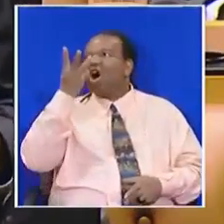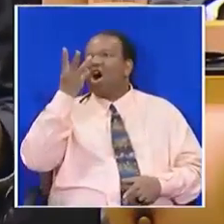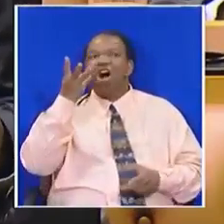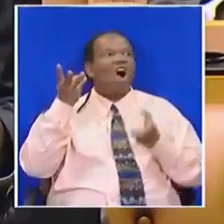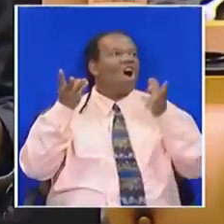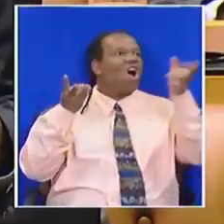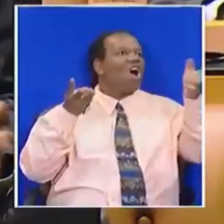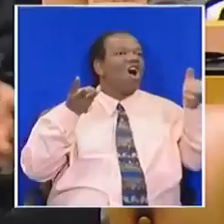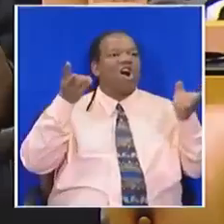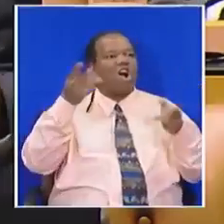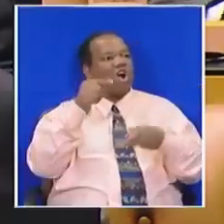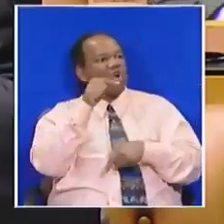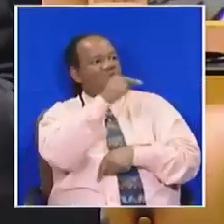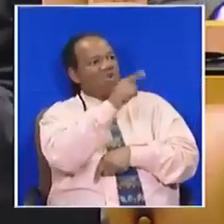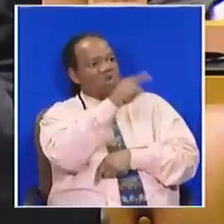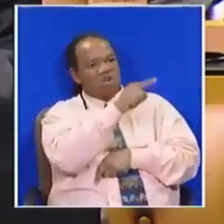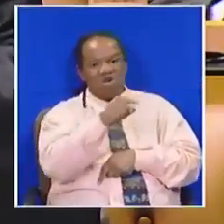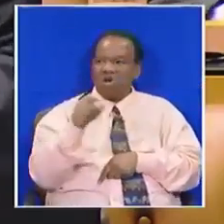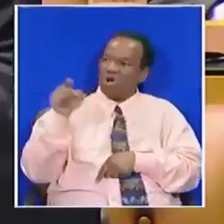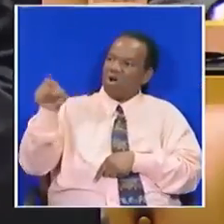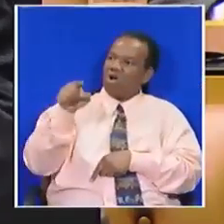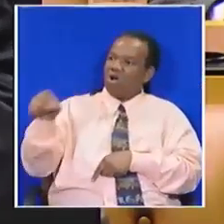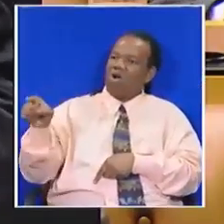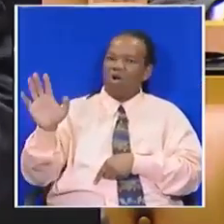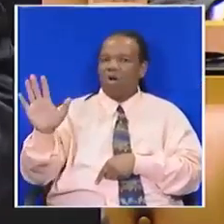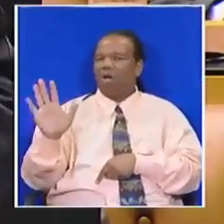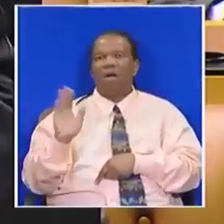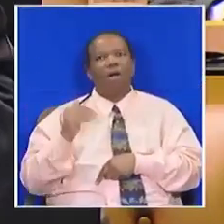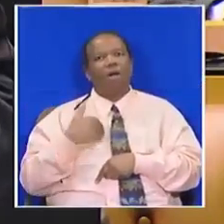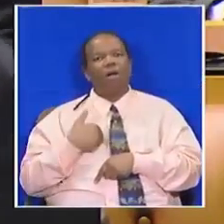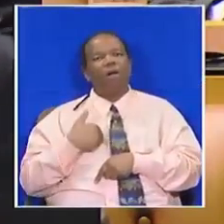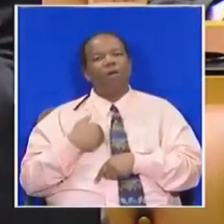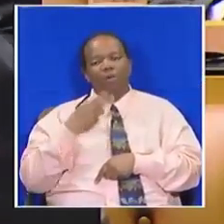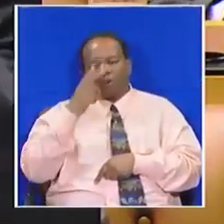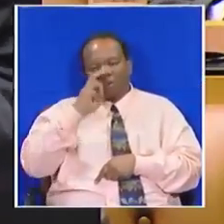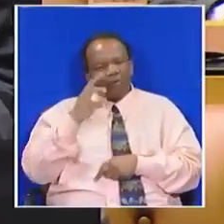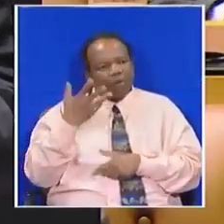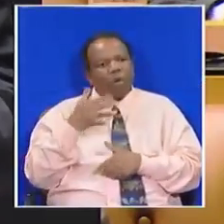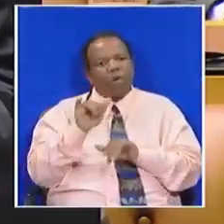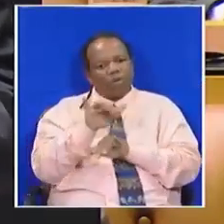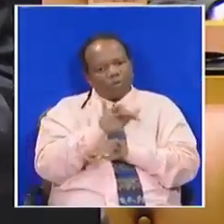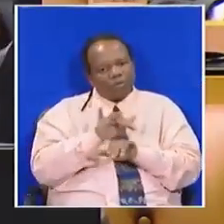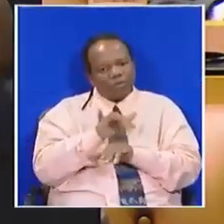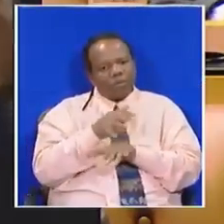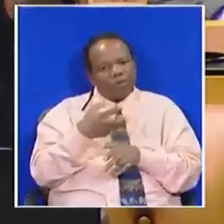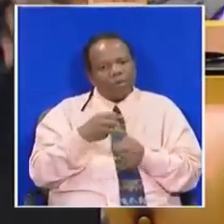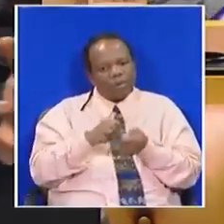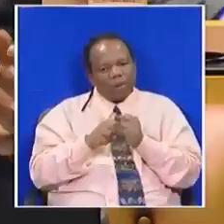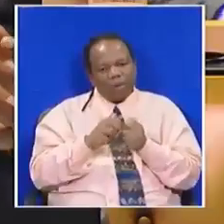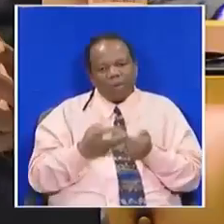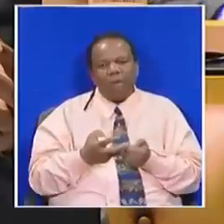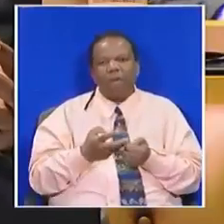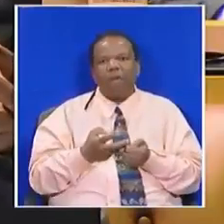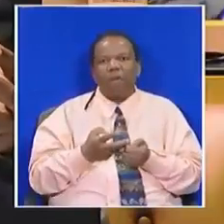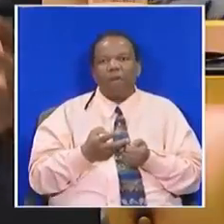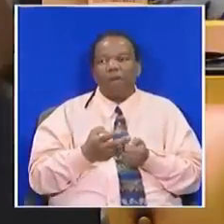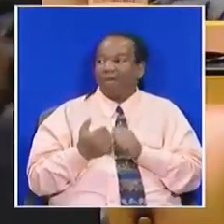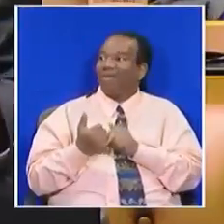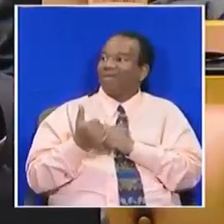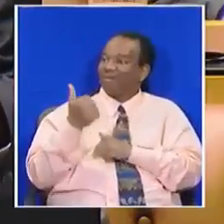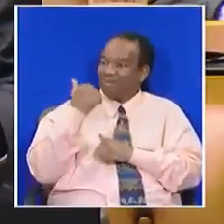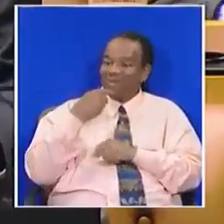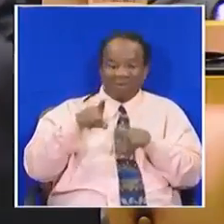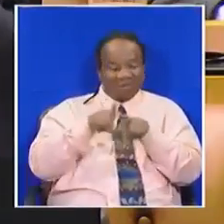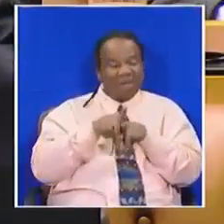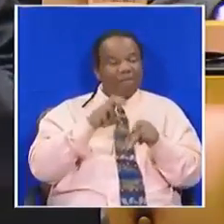and pontificating, we need to say this is where we are. And where we are, we have been before.